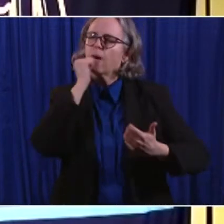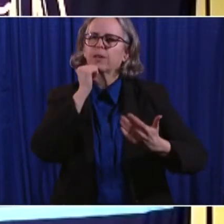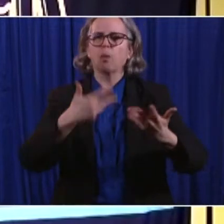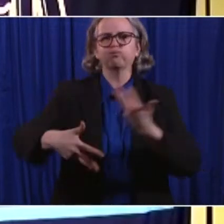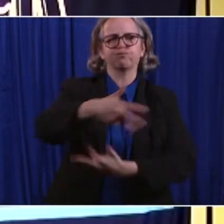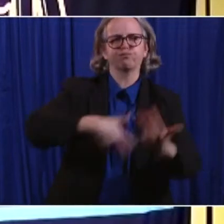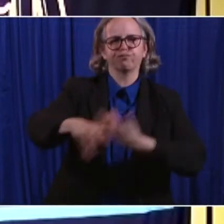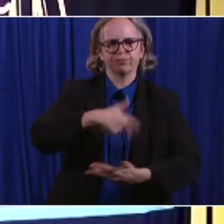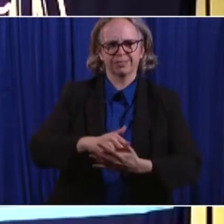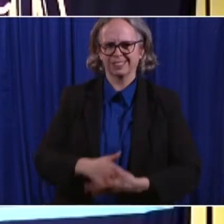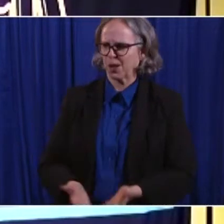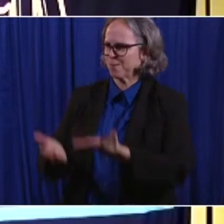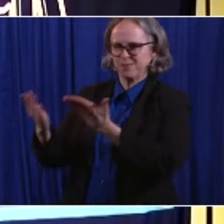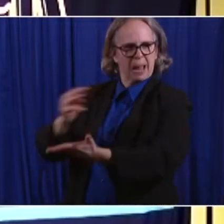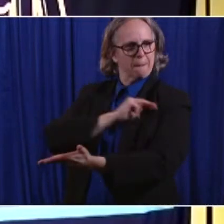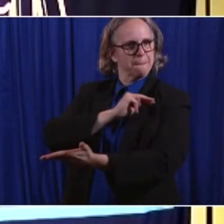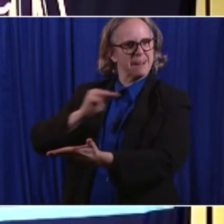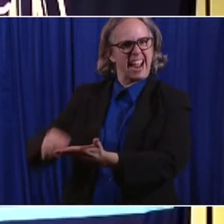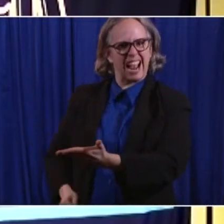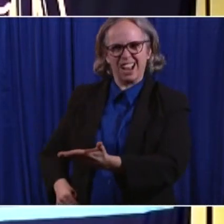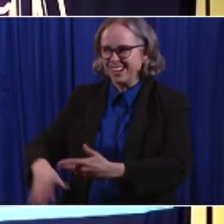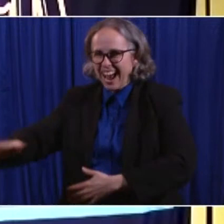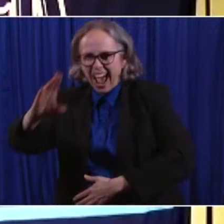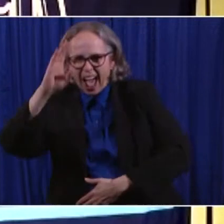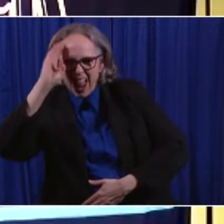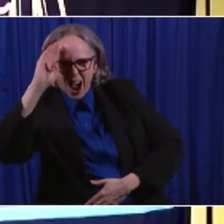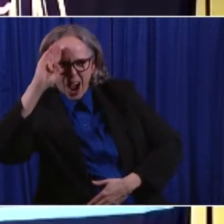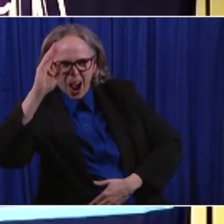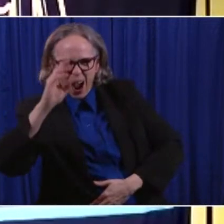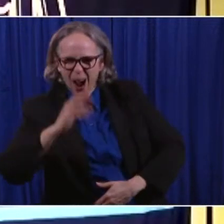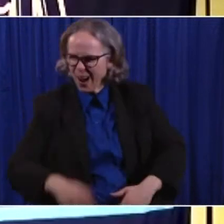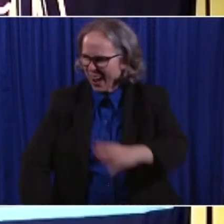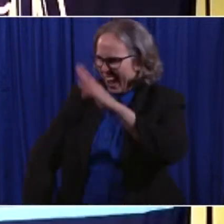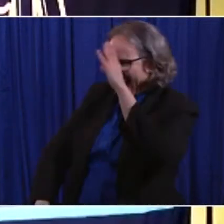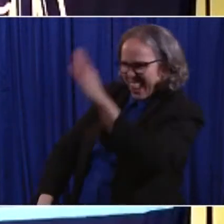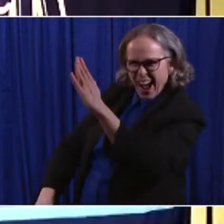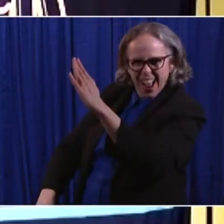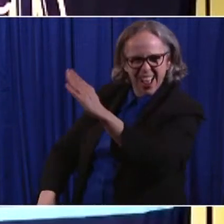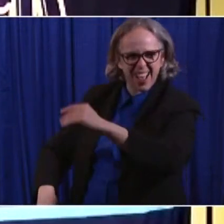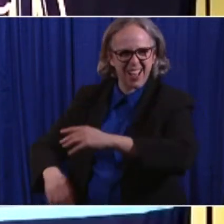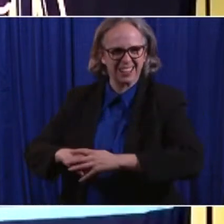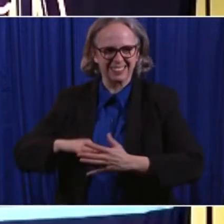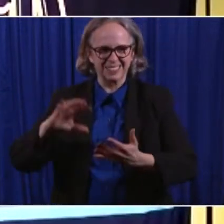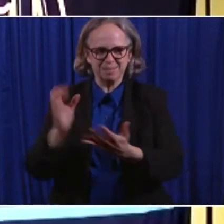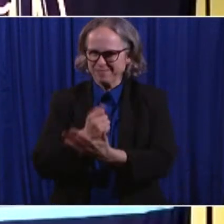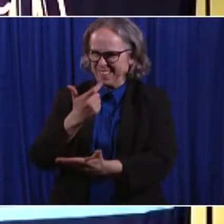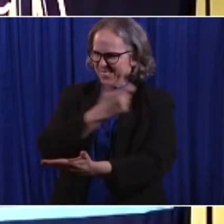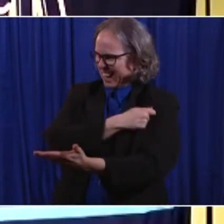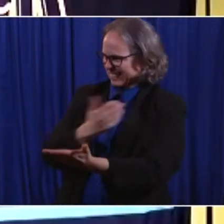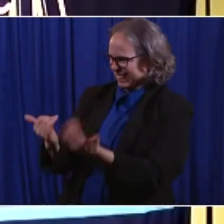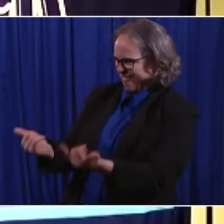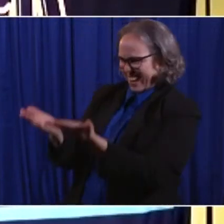Mayor. Hi, Governor. He's going to get his vaccine right now. So we have a